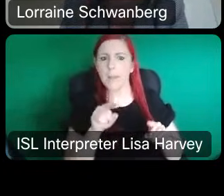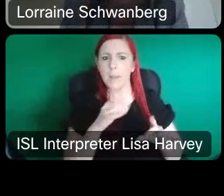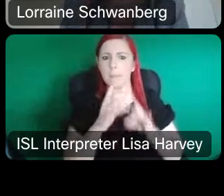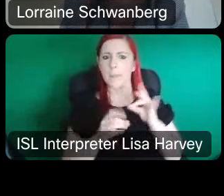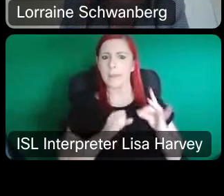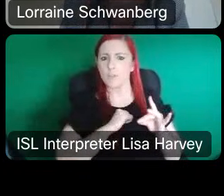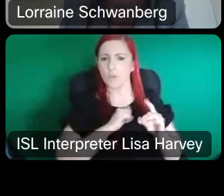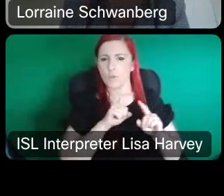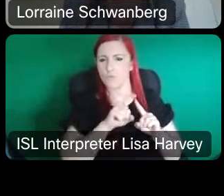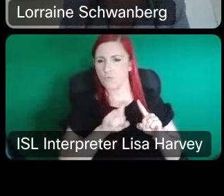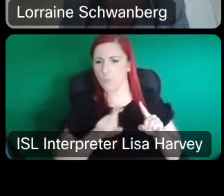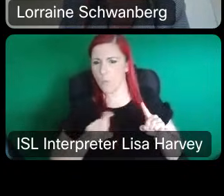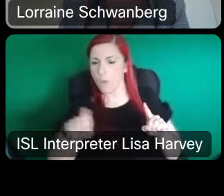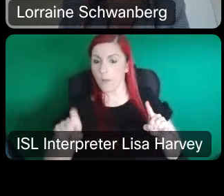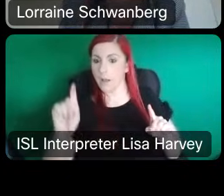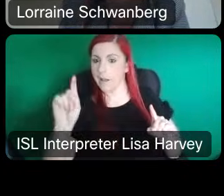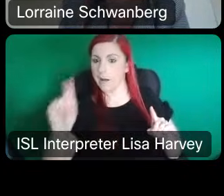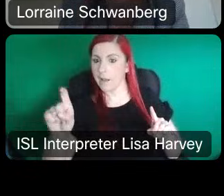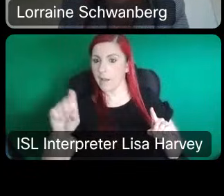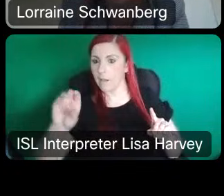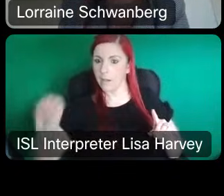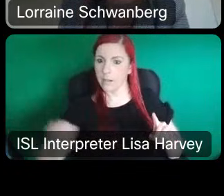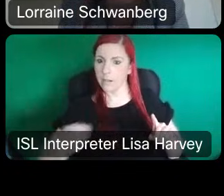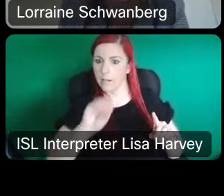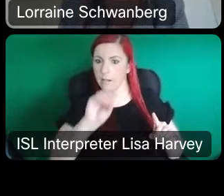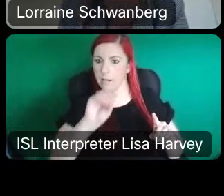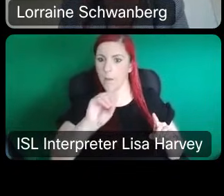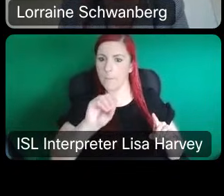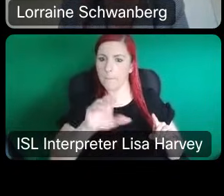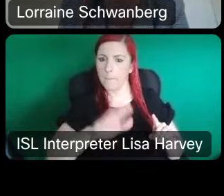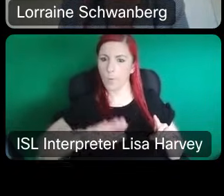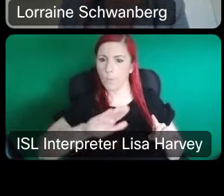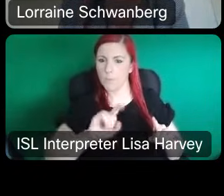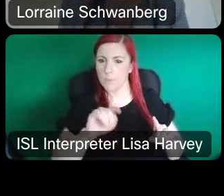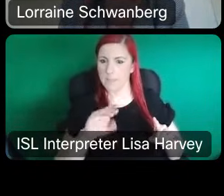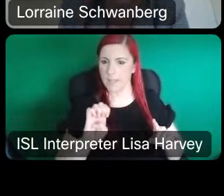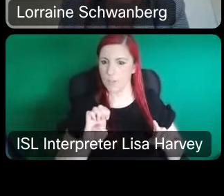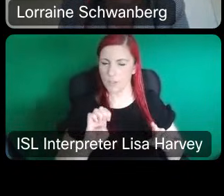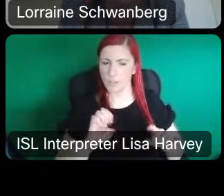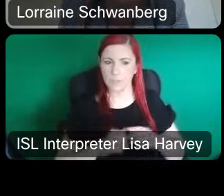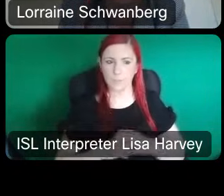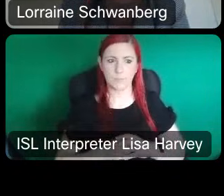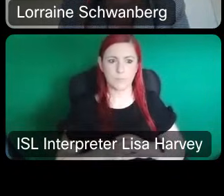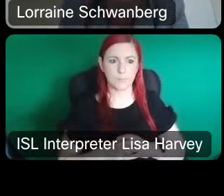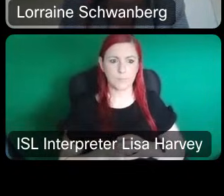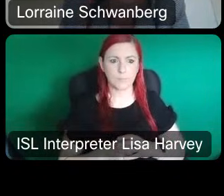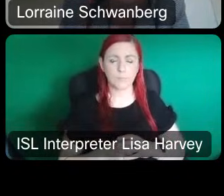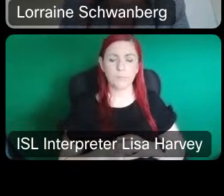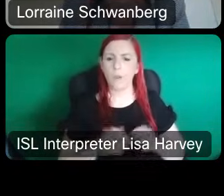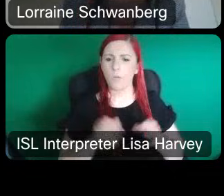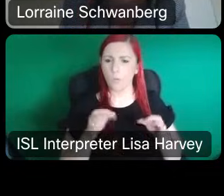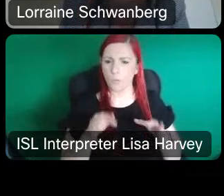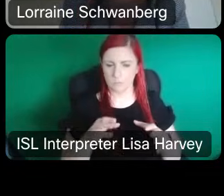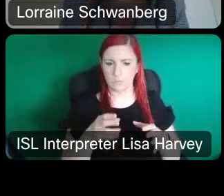please scroll over and click on the 3 little dots over the video and click on to move to stage. In